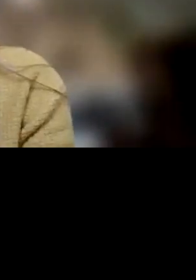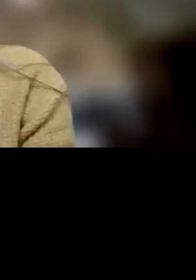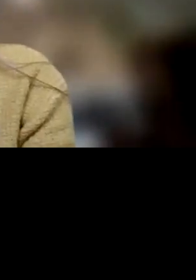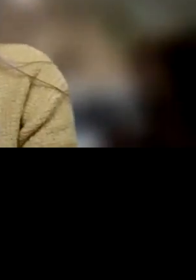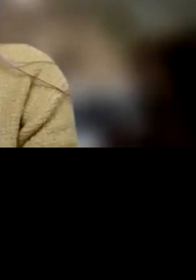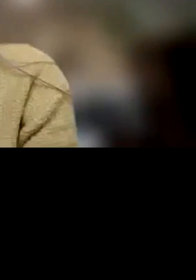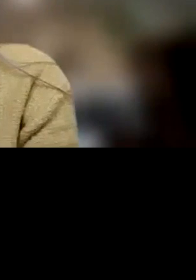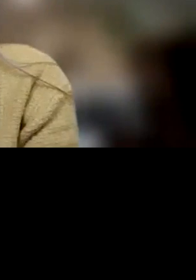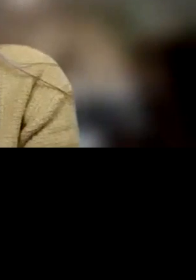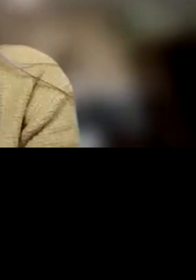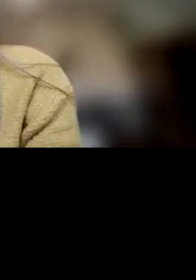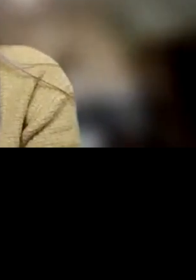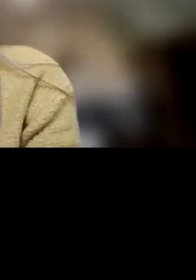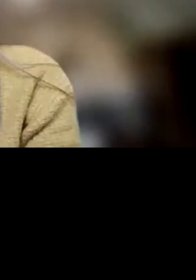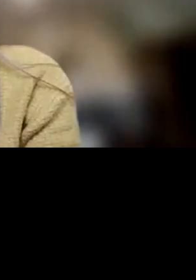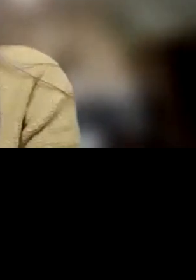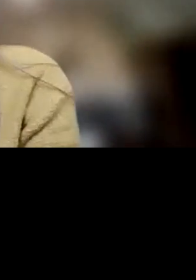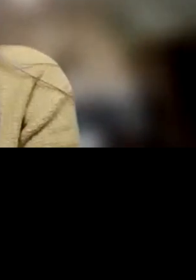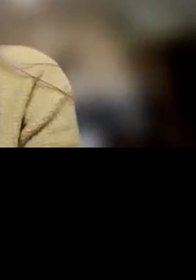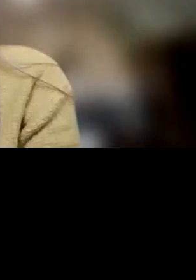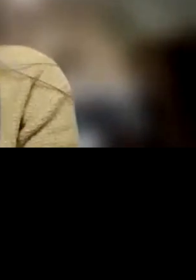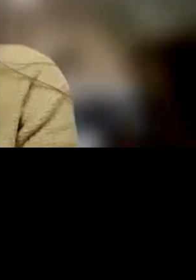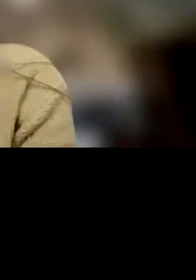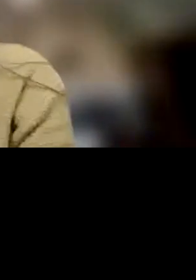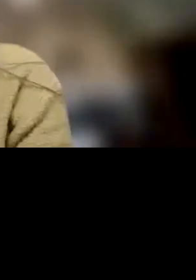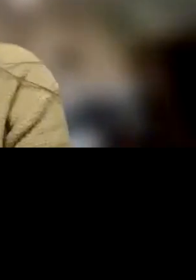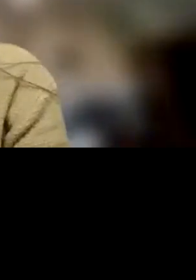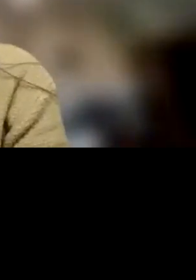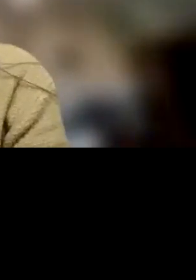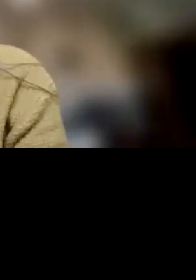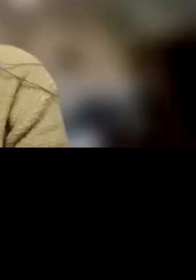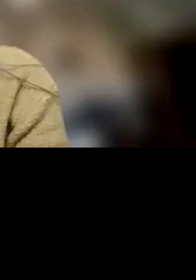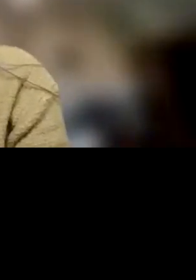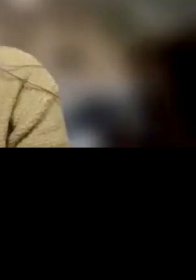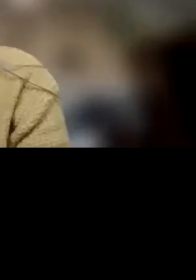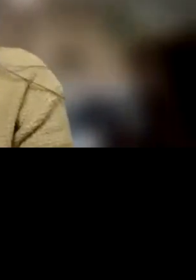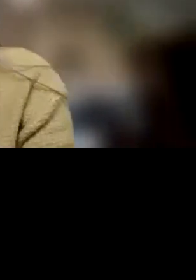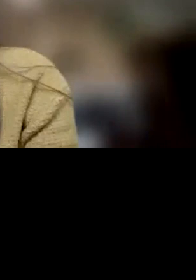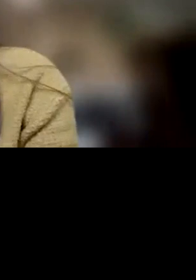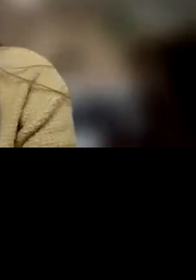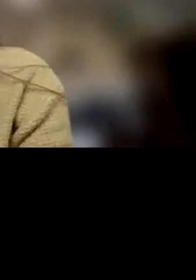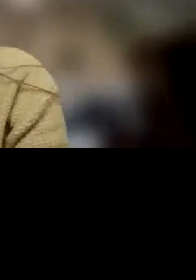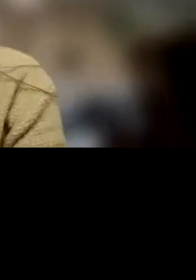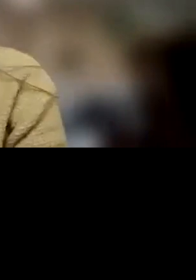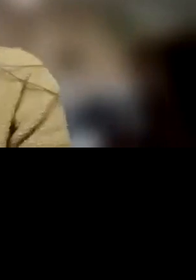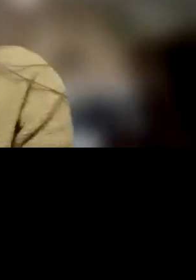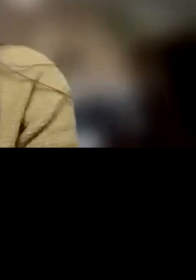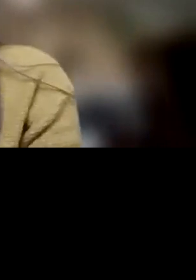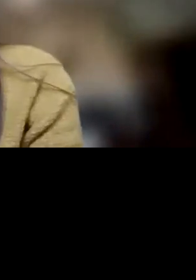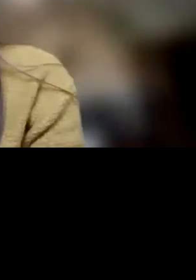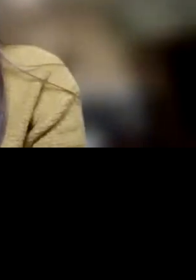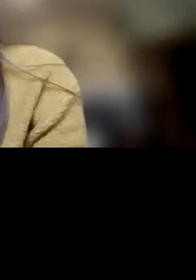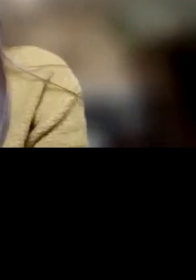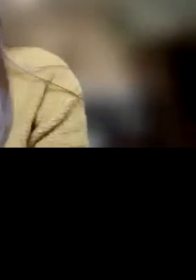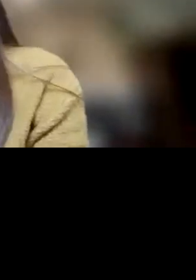And if you're not willing and available, then the care team would just go to the next highest ranking individual. Great. Is there